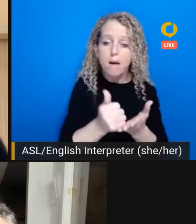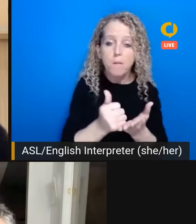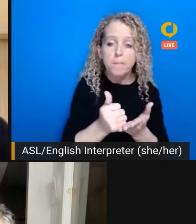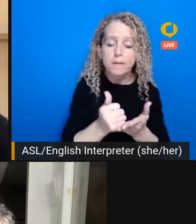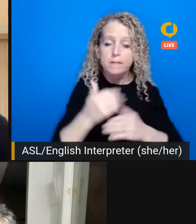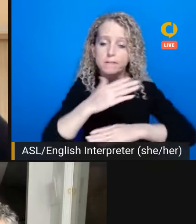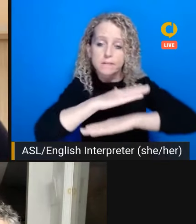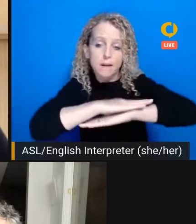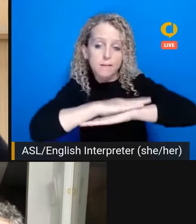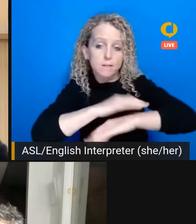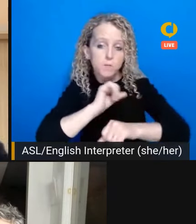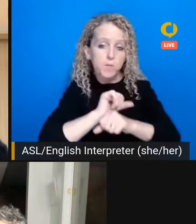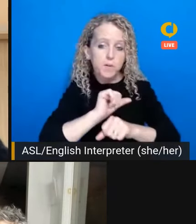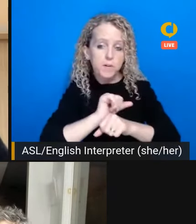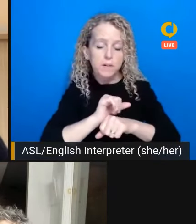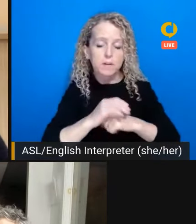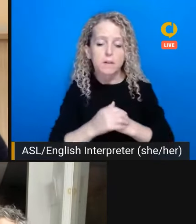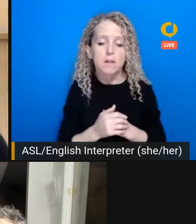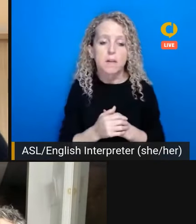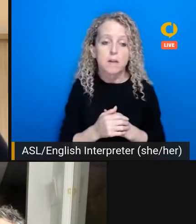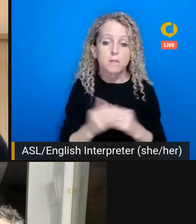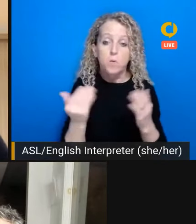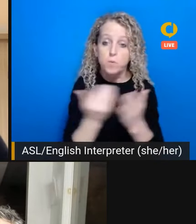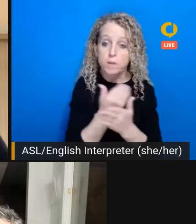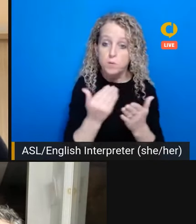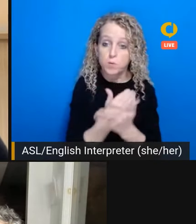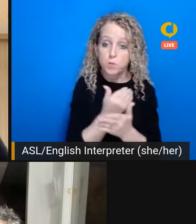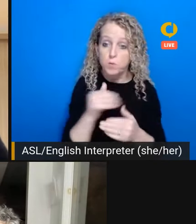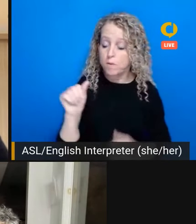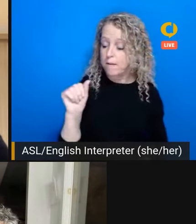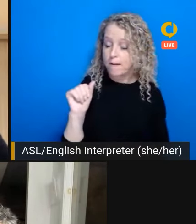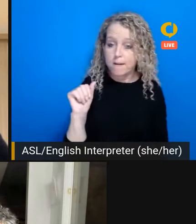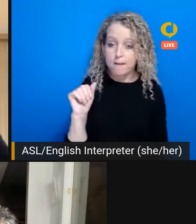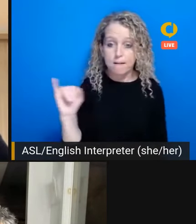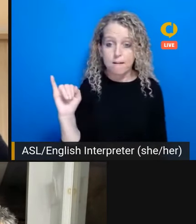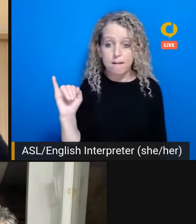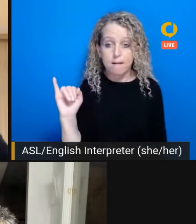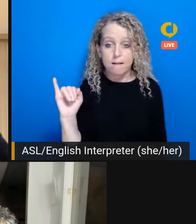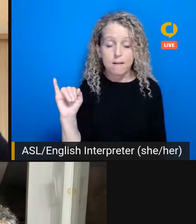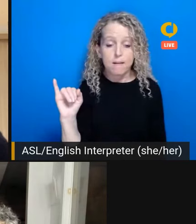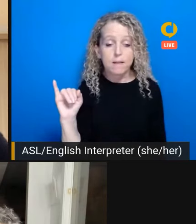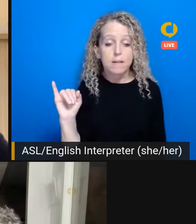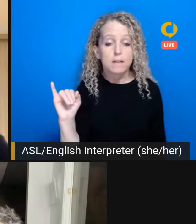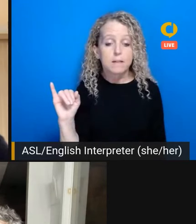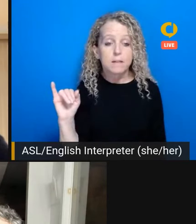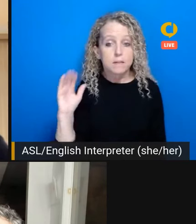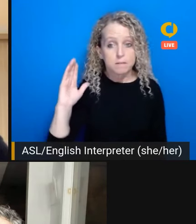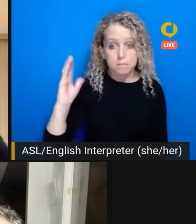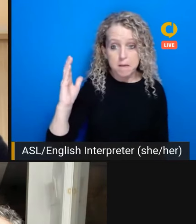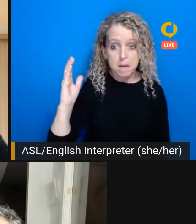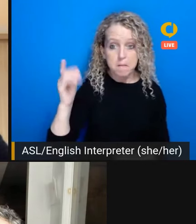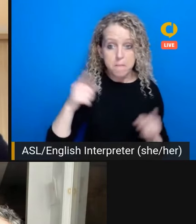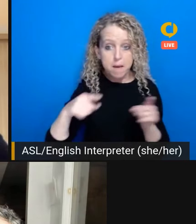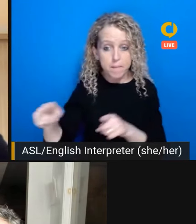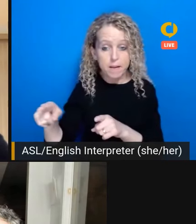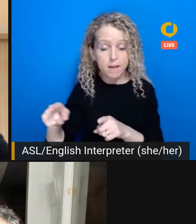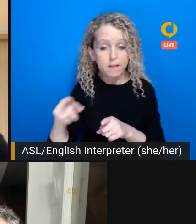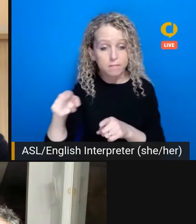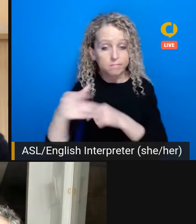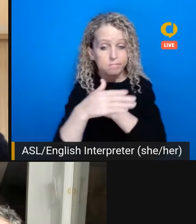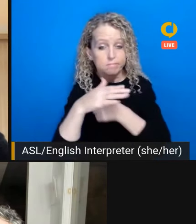work. And in the new AI, what seems to be happening in India is